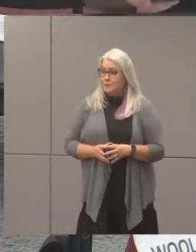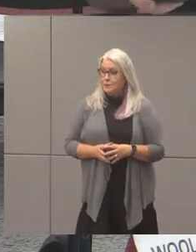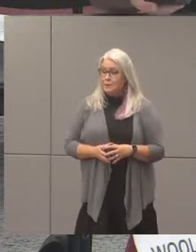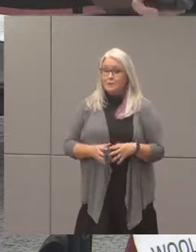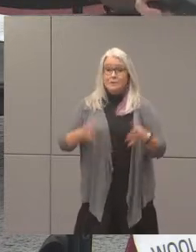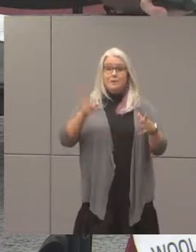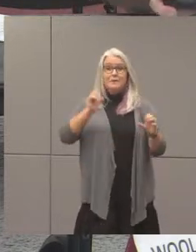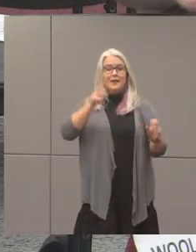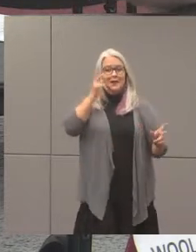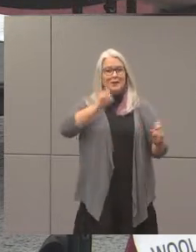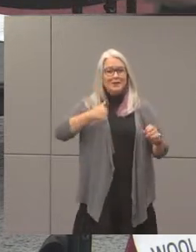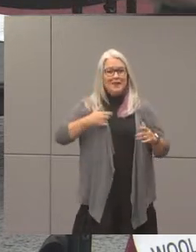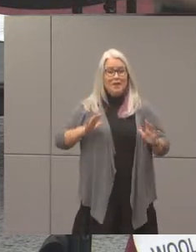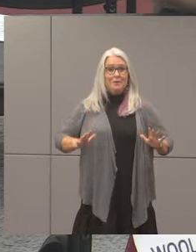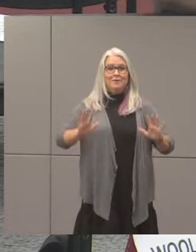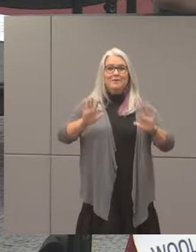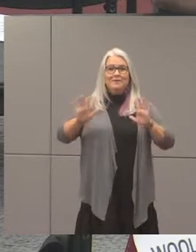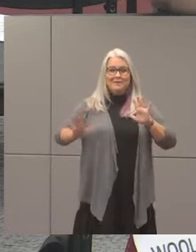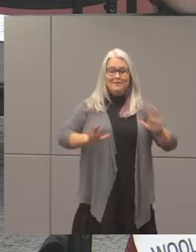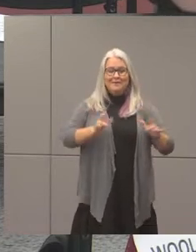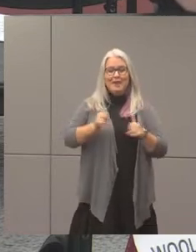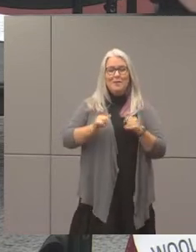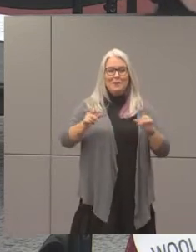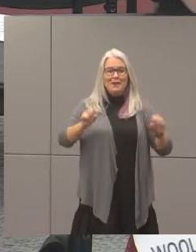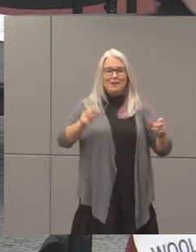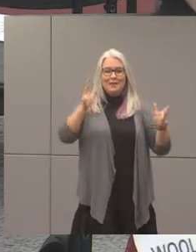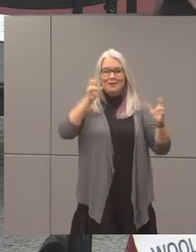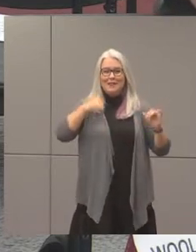Can you hear me now? Everybody can hear me now.